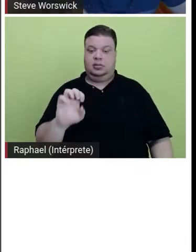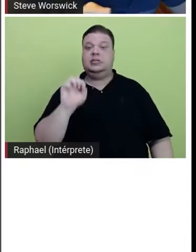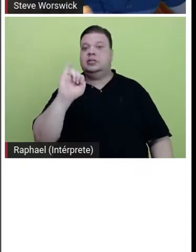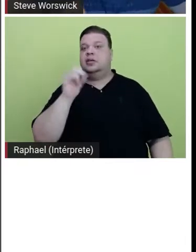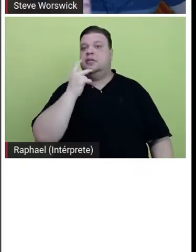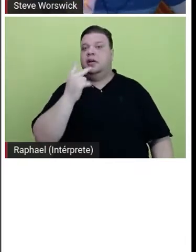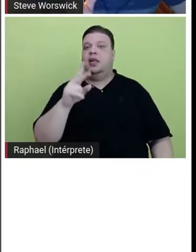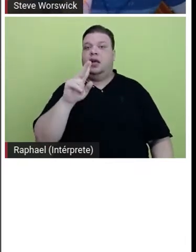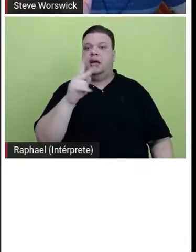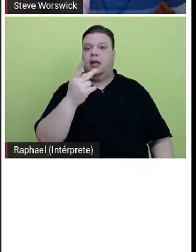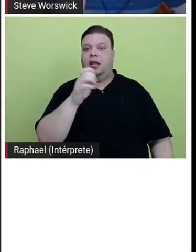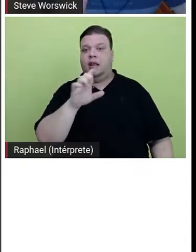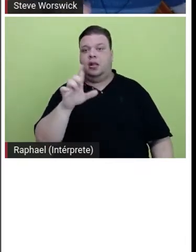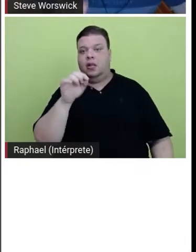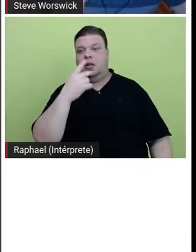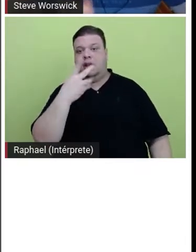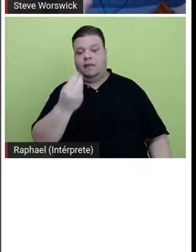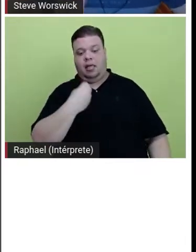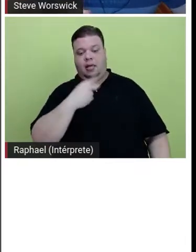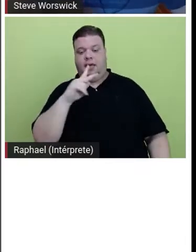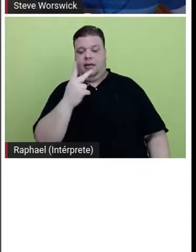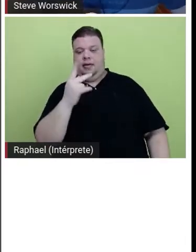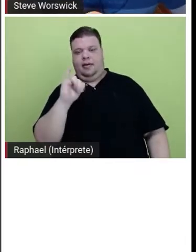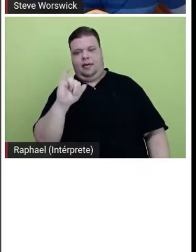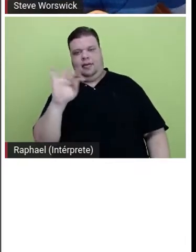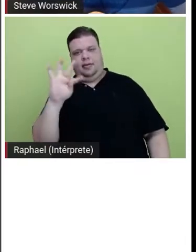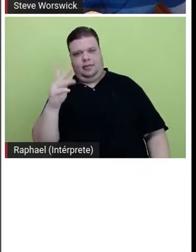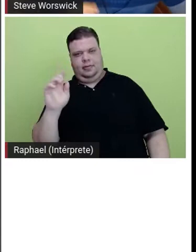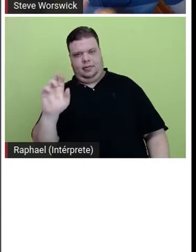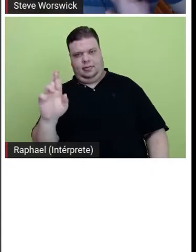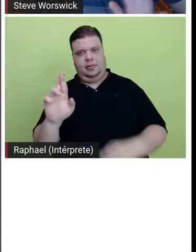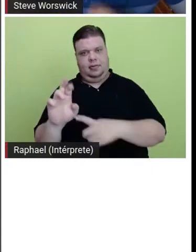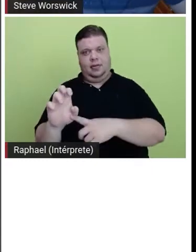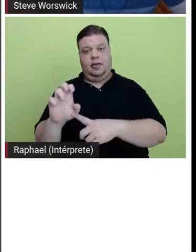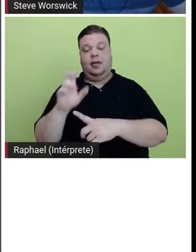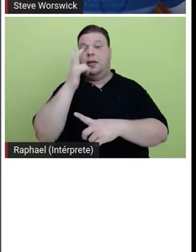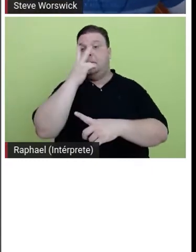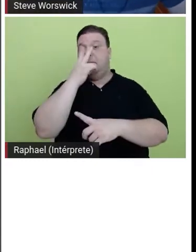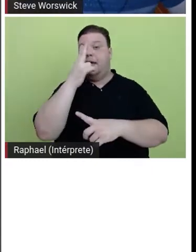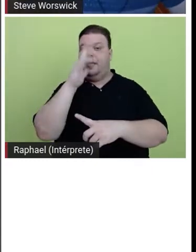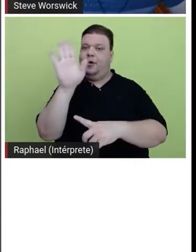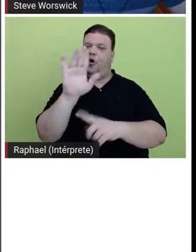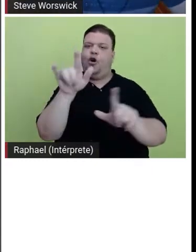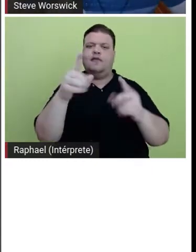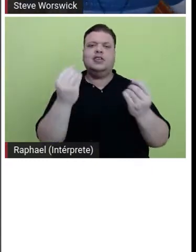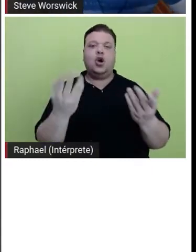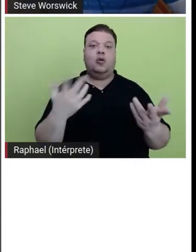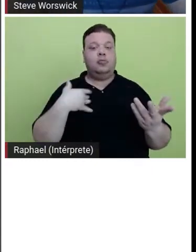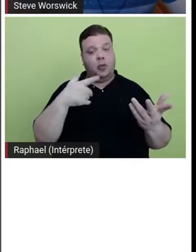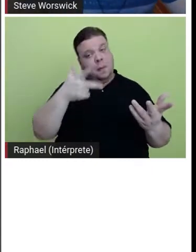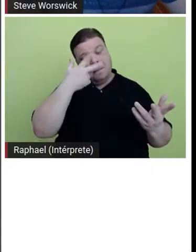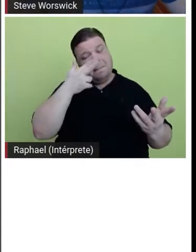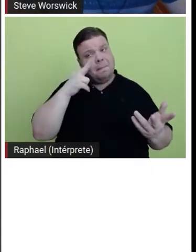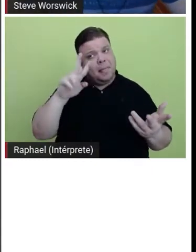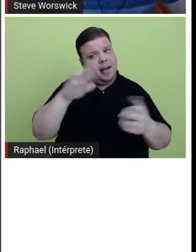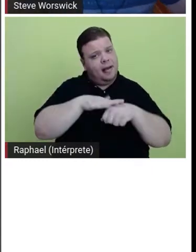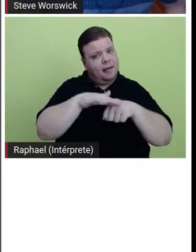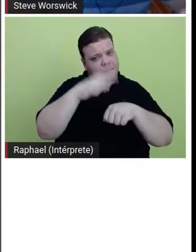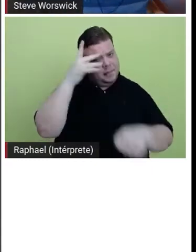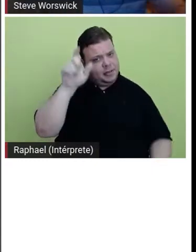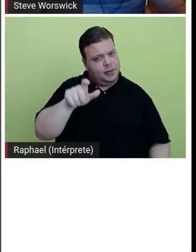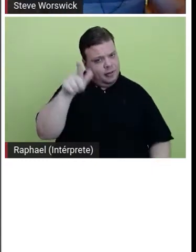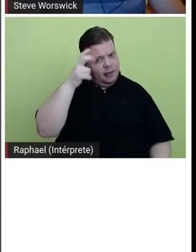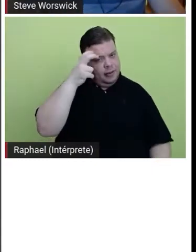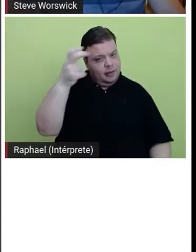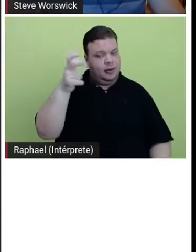goals or anything like that themselves. It's purely an illusion. It's a magician's trick. Now, what we normally say